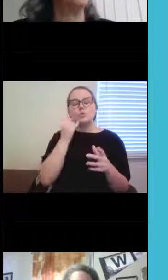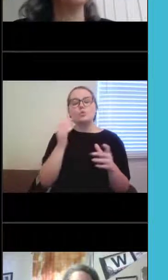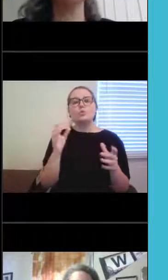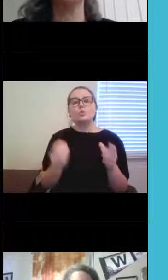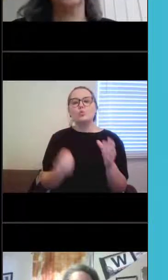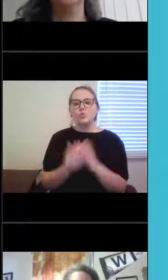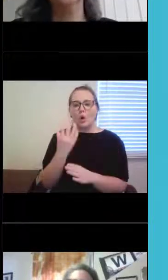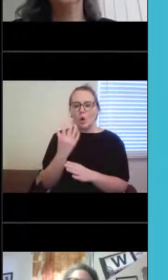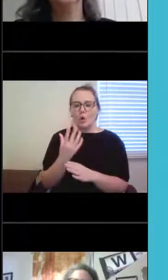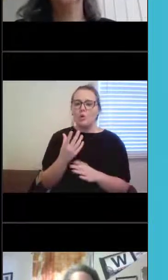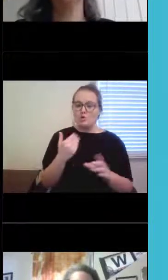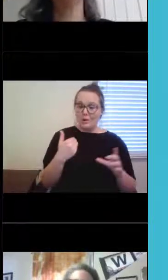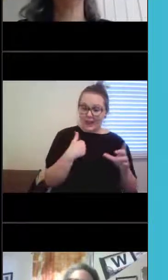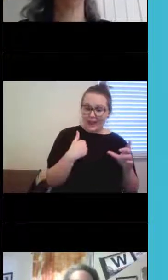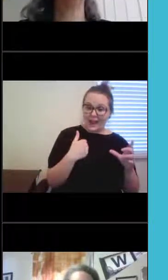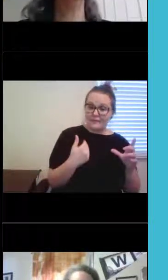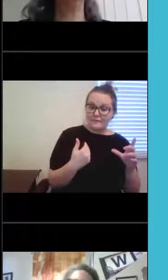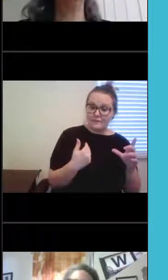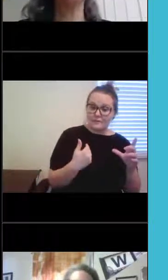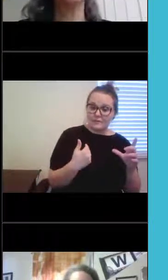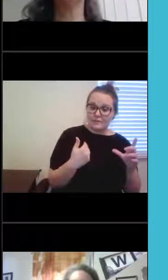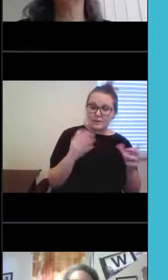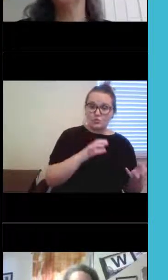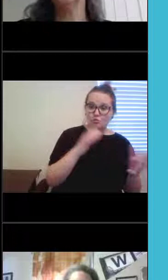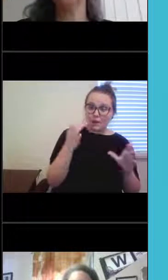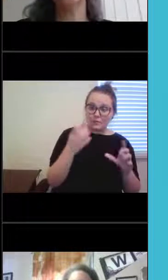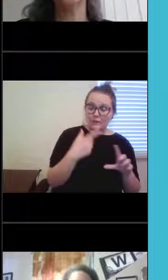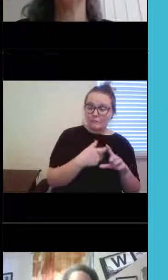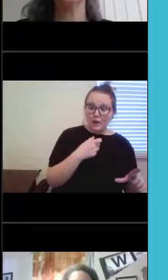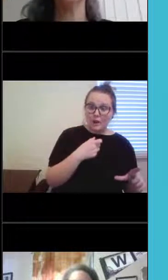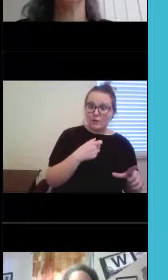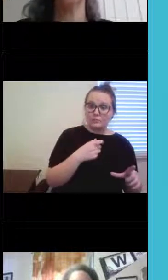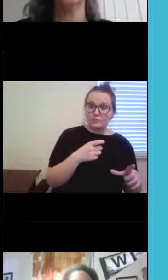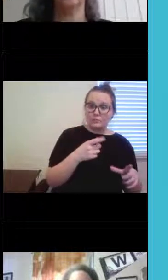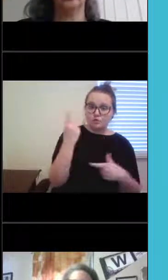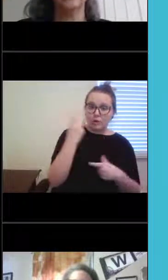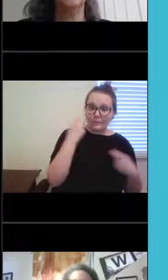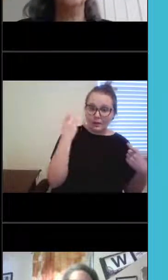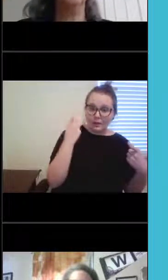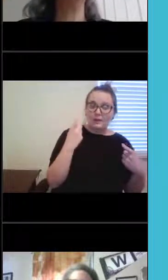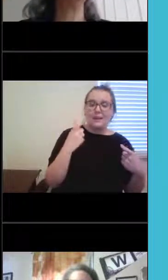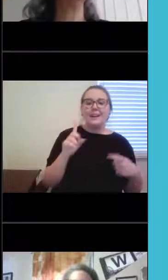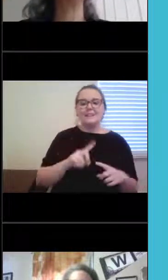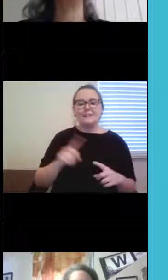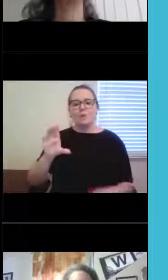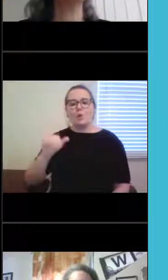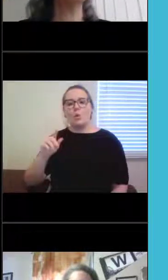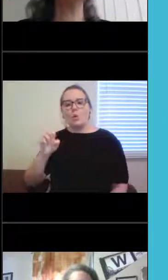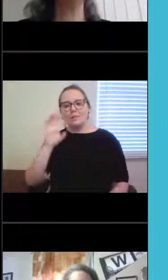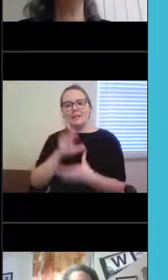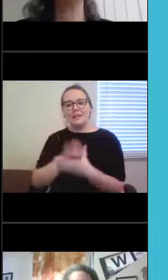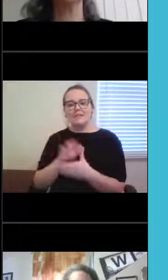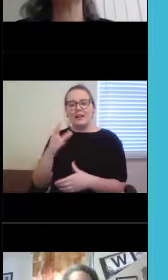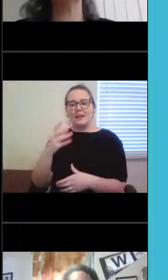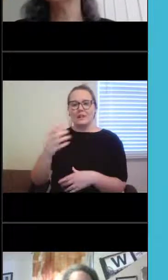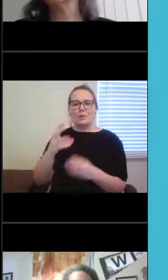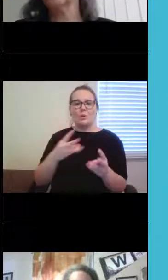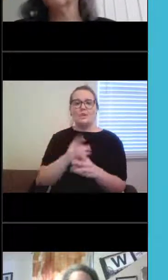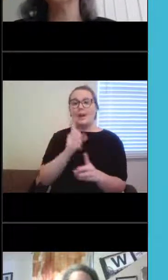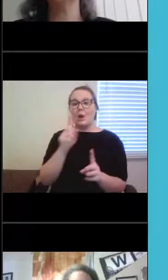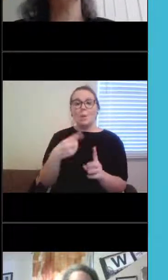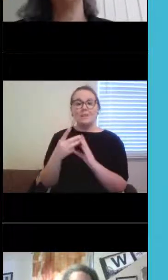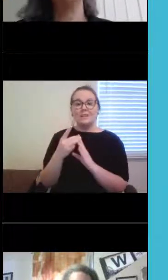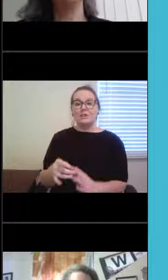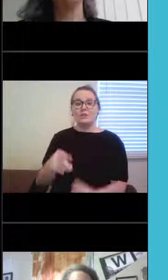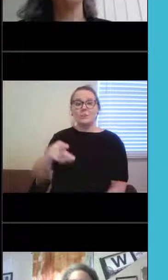that can happen from trauma of beliefs, core beliefs about yourself, others, in the world. And that can not only lead to post-traumatic